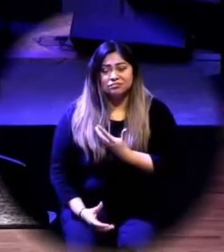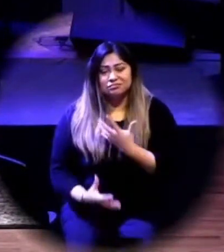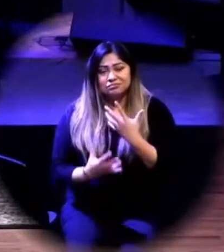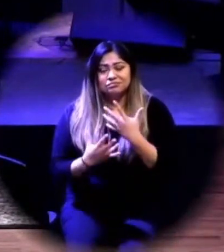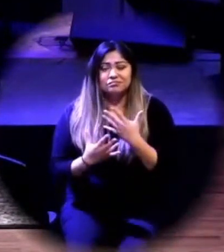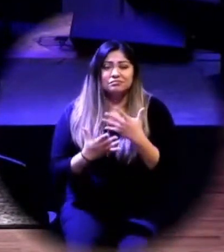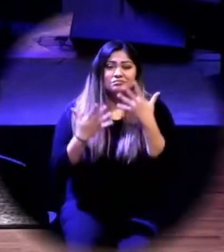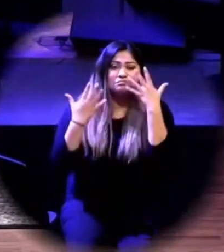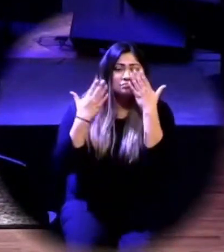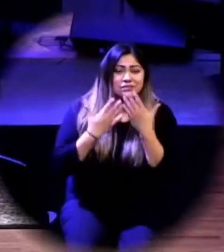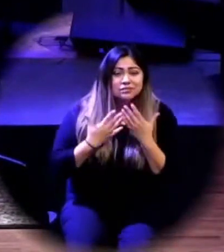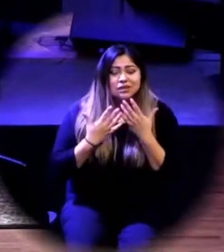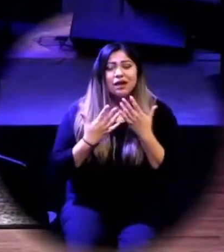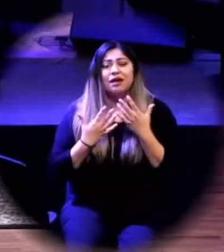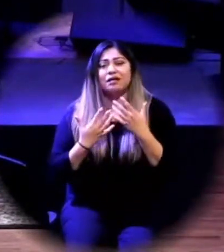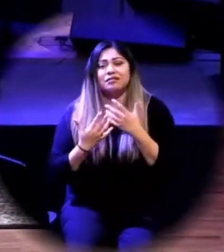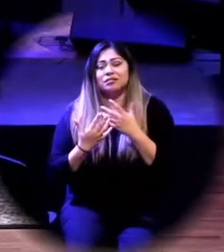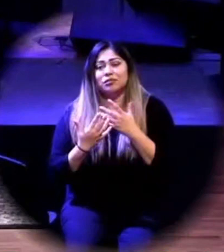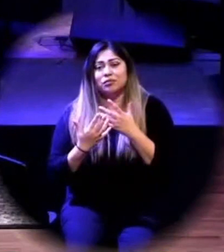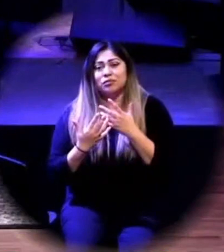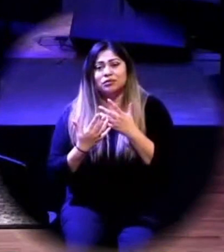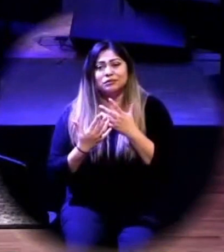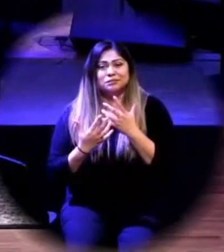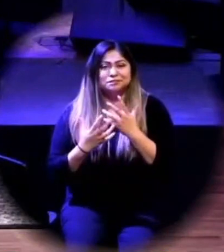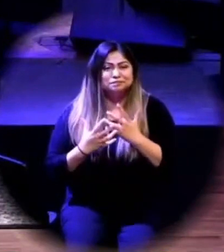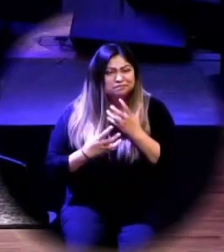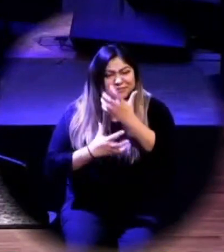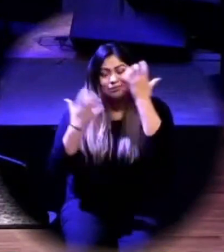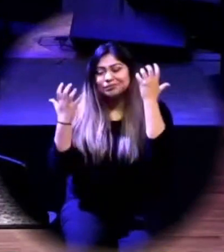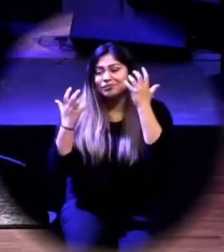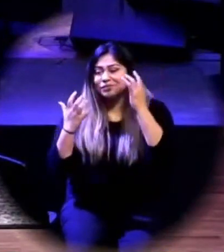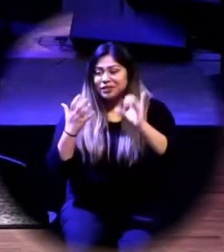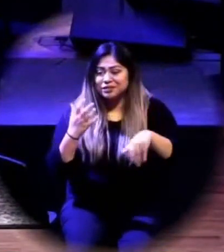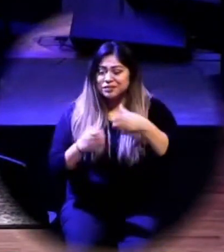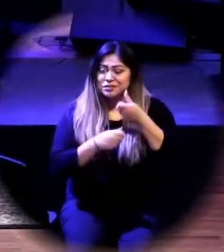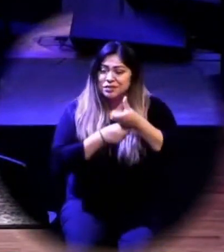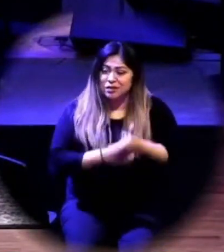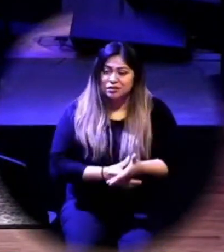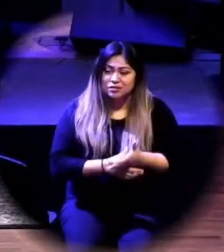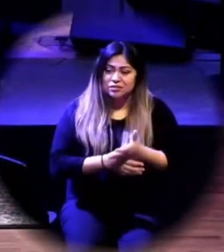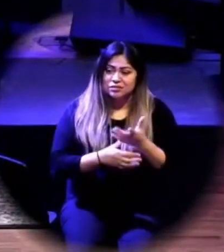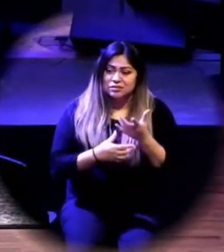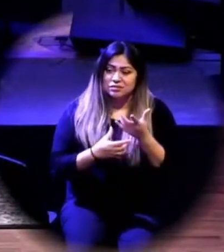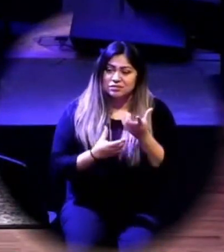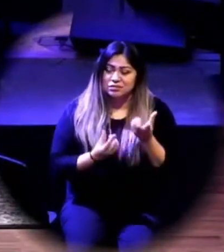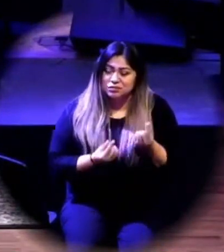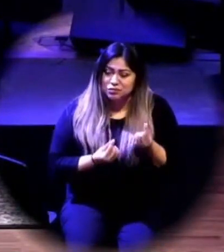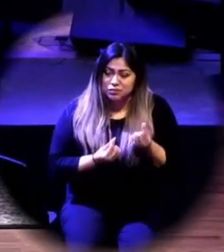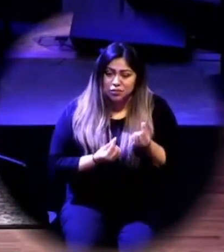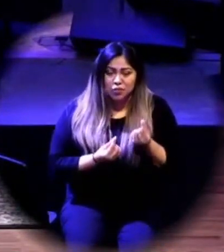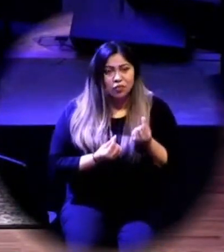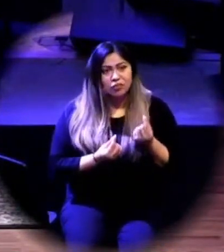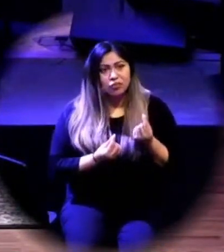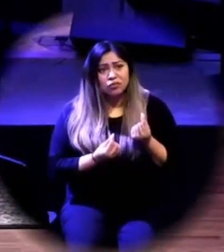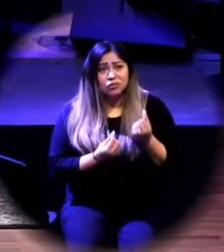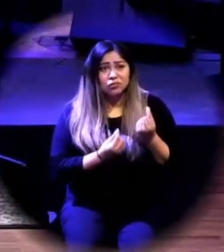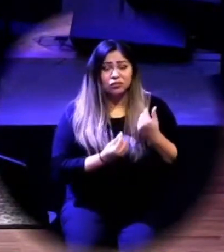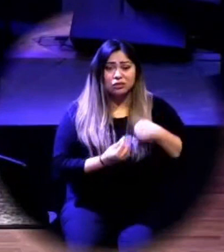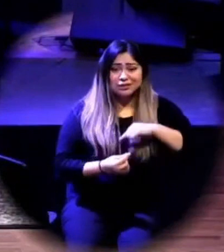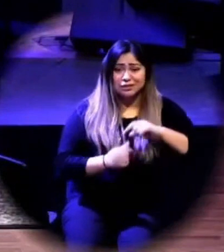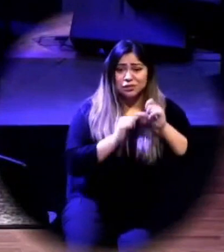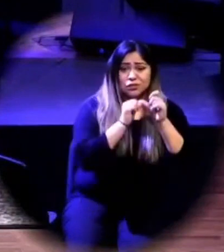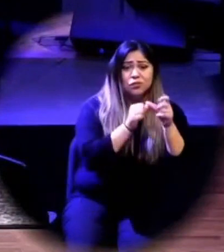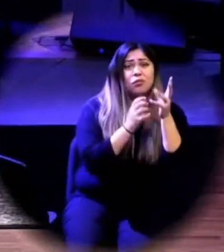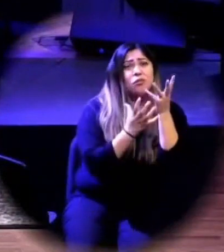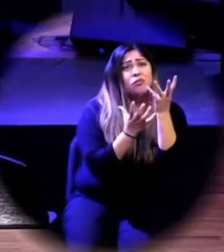even anger over the prospect of death is really God's way of keeping that longing for eternity